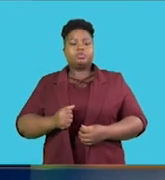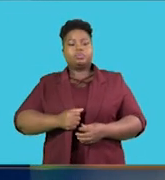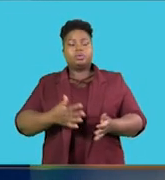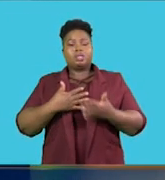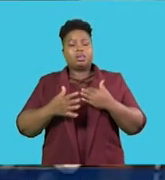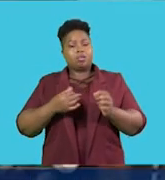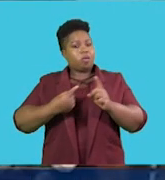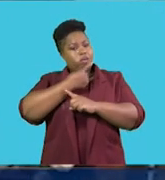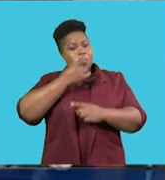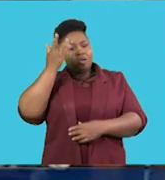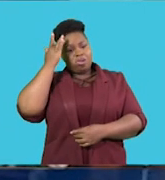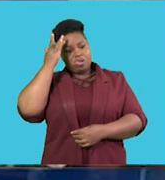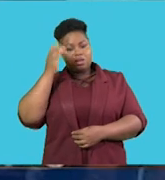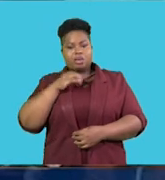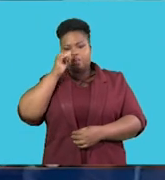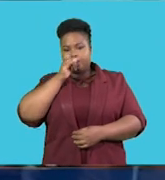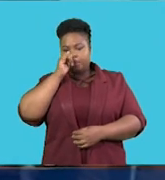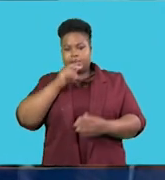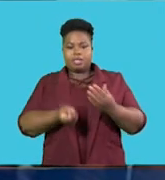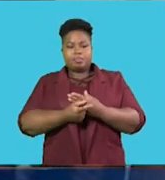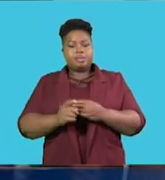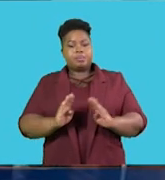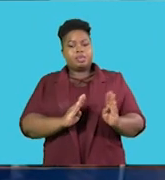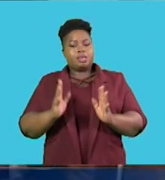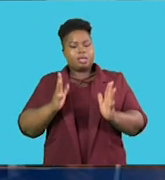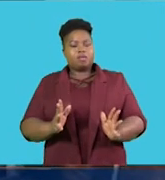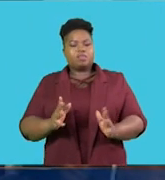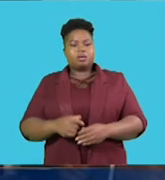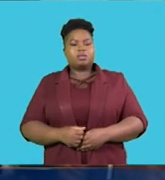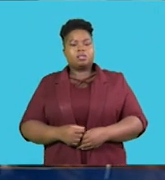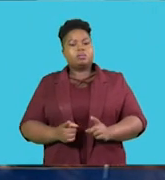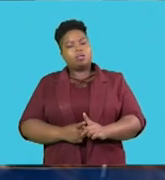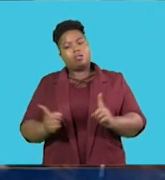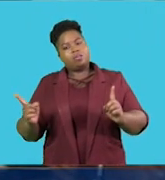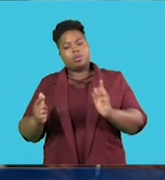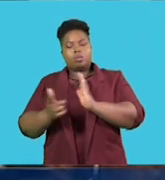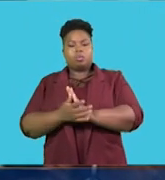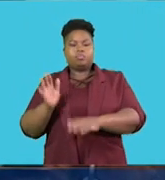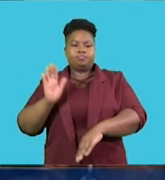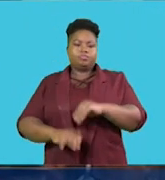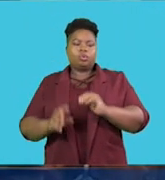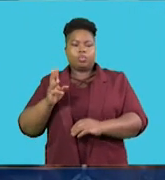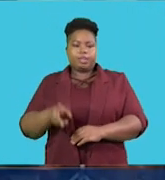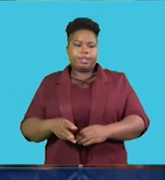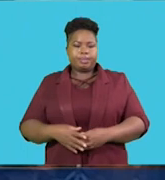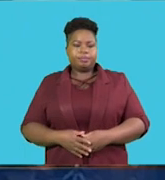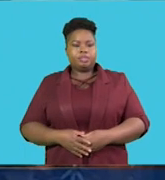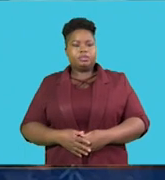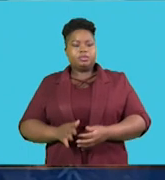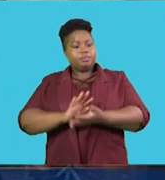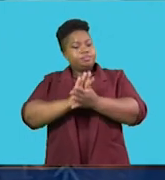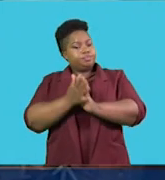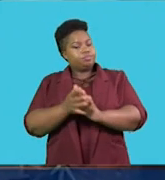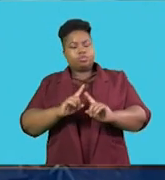lawlessness and any form of criminality and any behavior that contravenes the law will be dealt with accordingly. No disruptions will